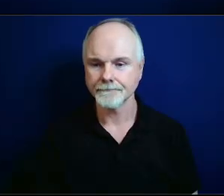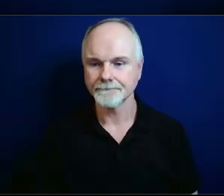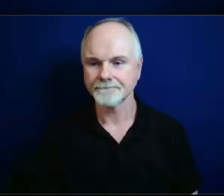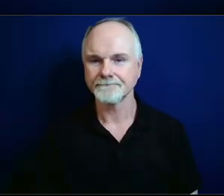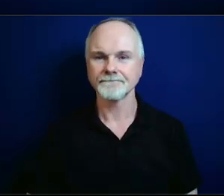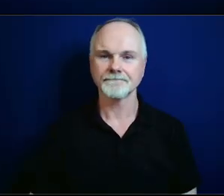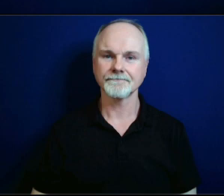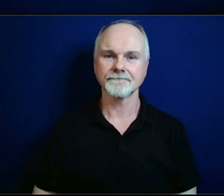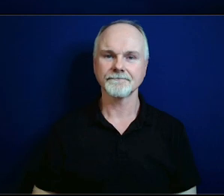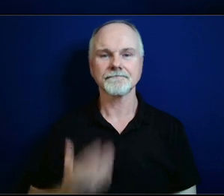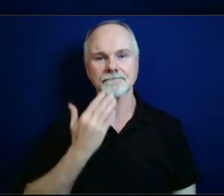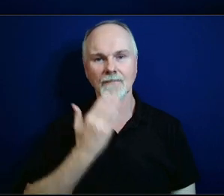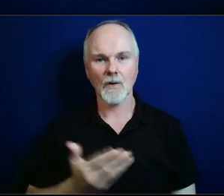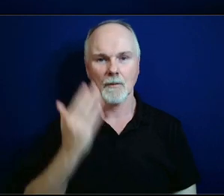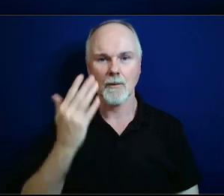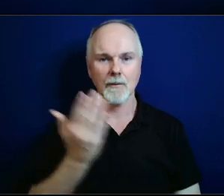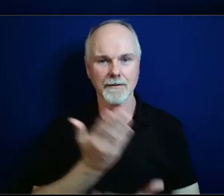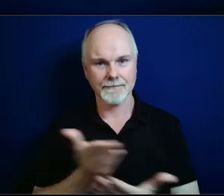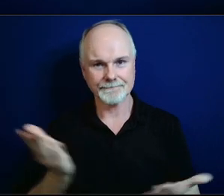Good morning, everyone.